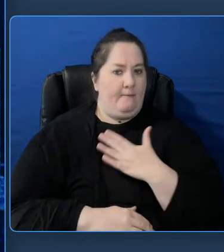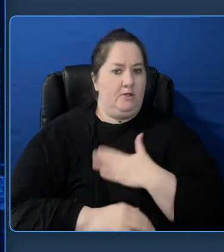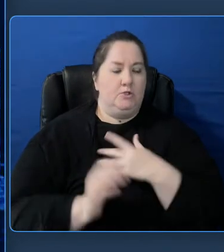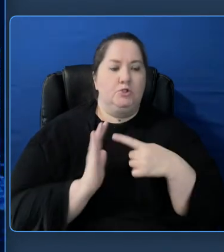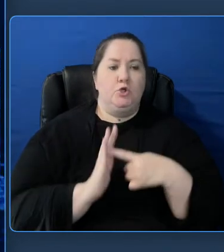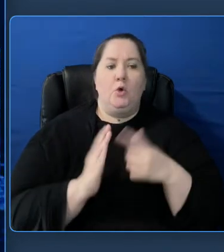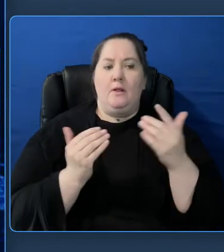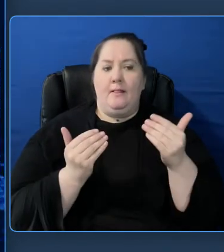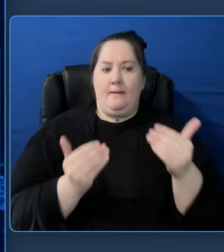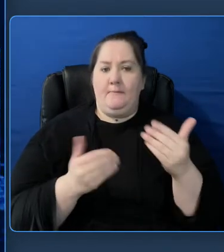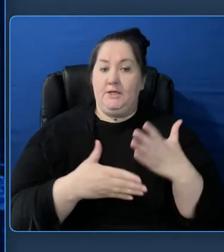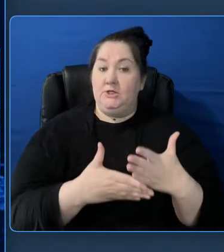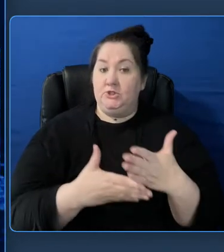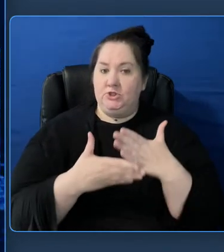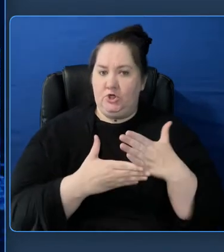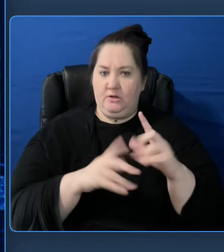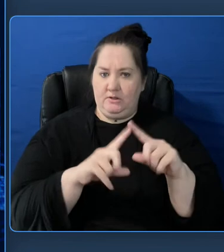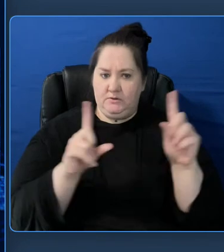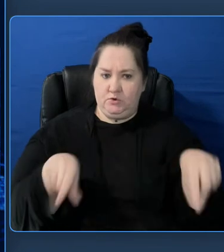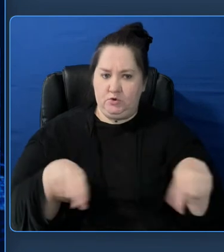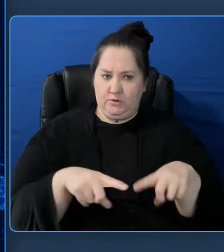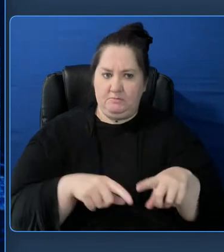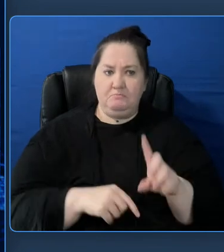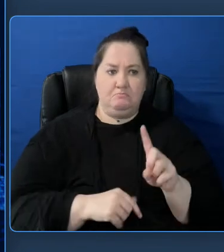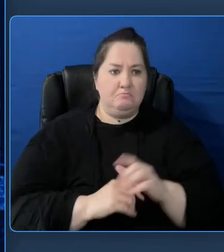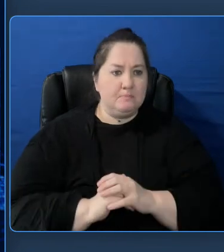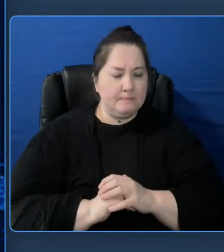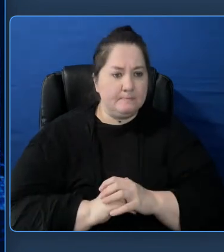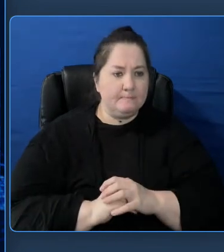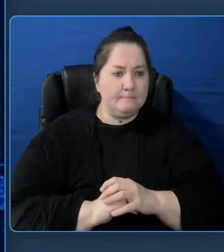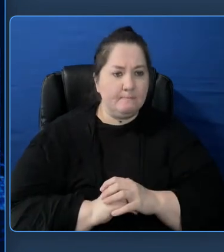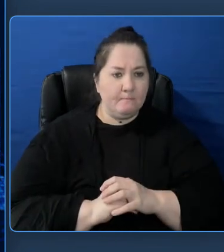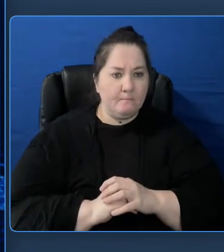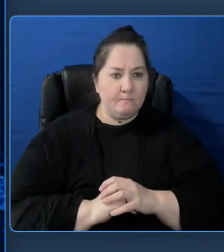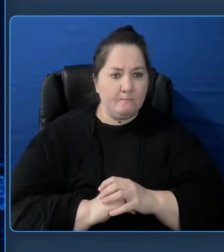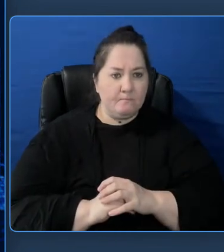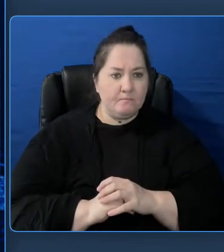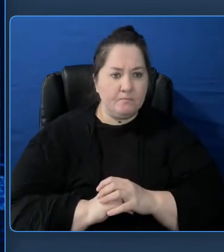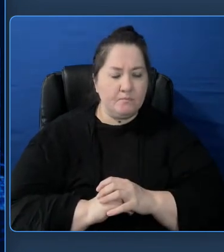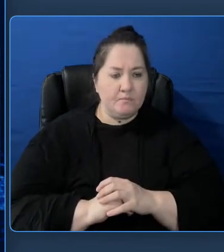Yes, let me get together on that here.